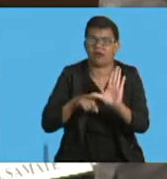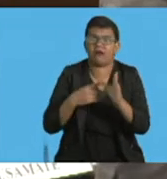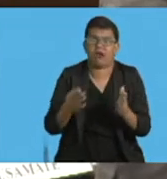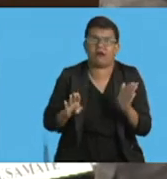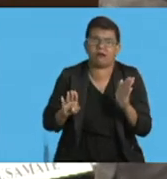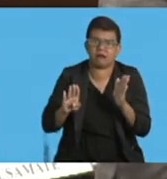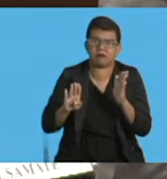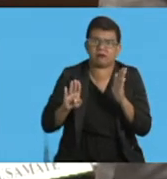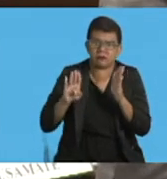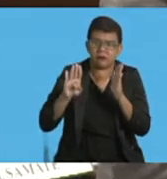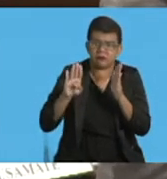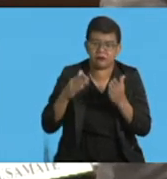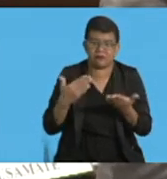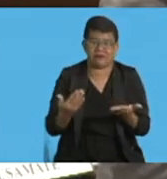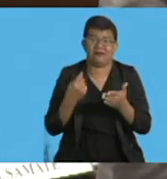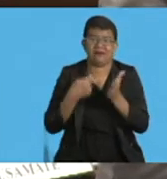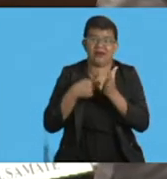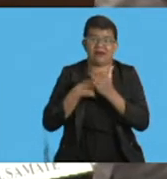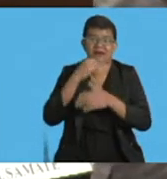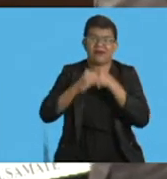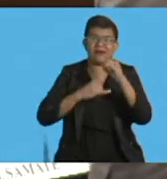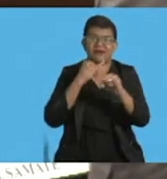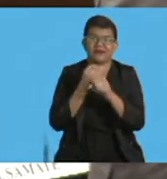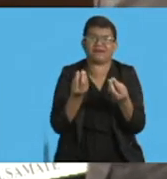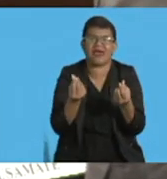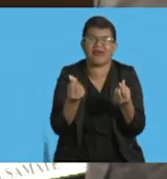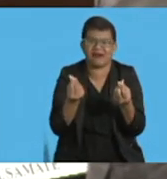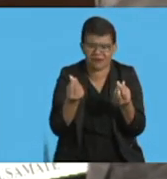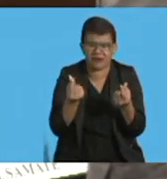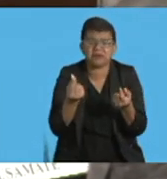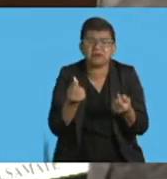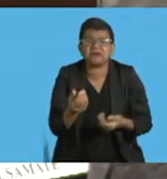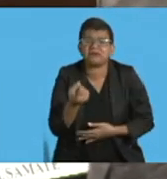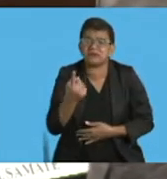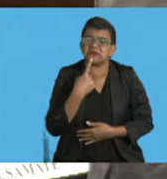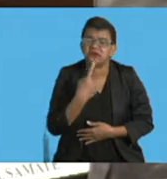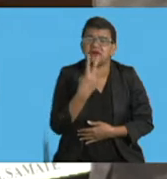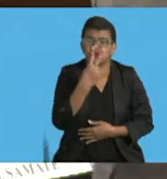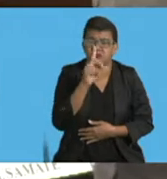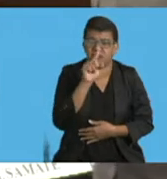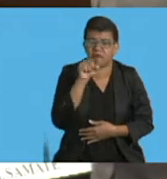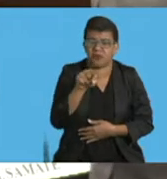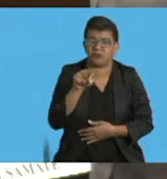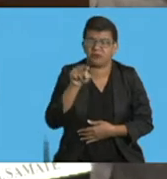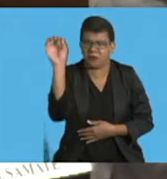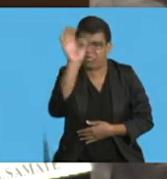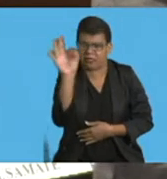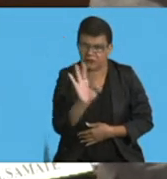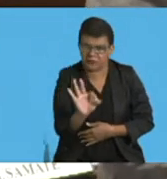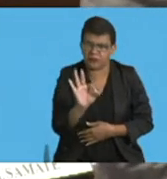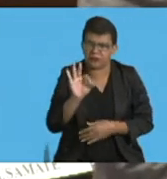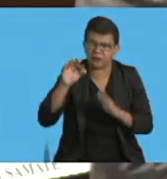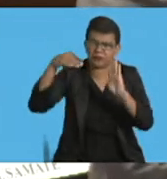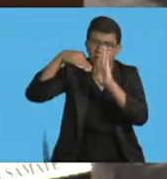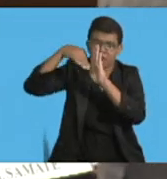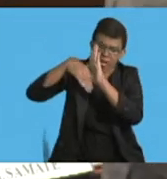Fund had projected global growth at 3.3% for 2019, down from 3.6% the year before.